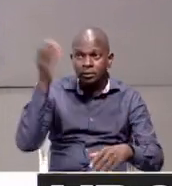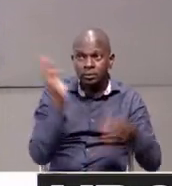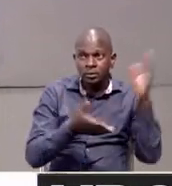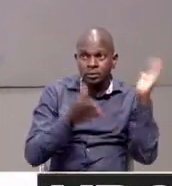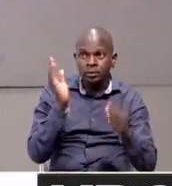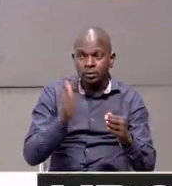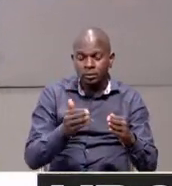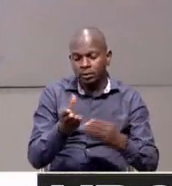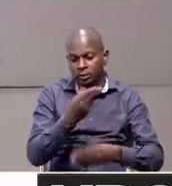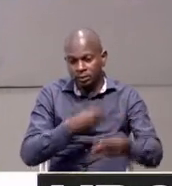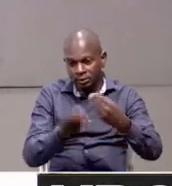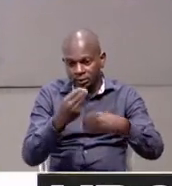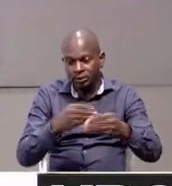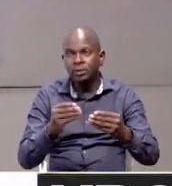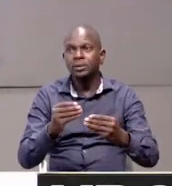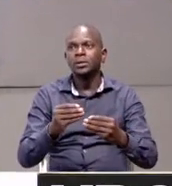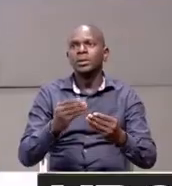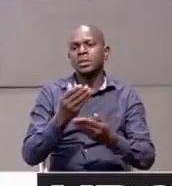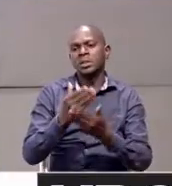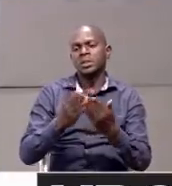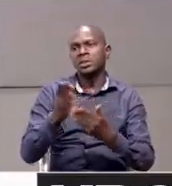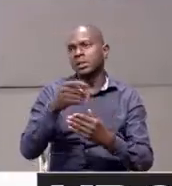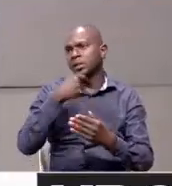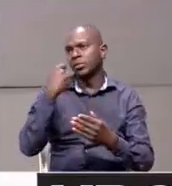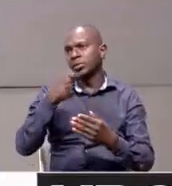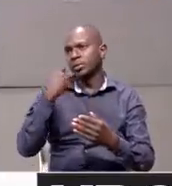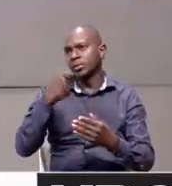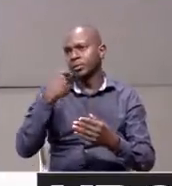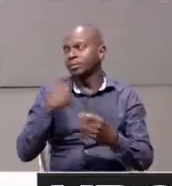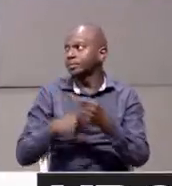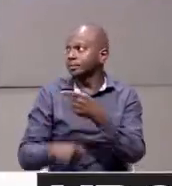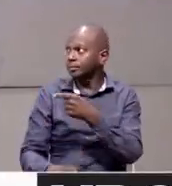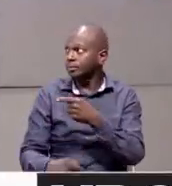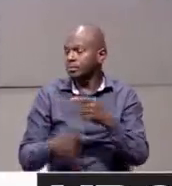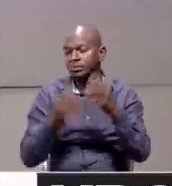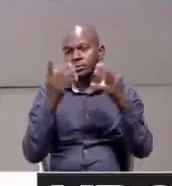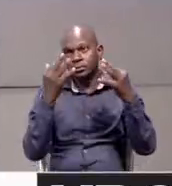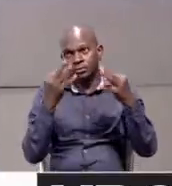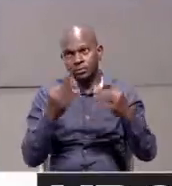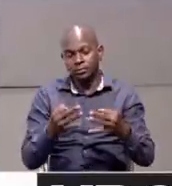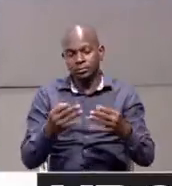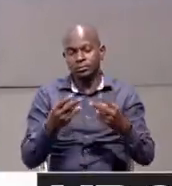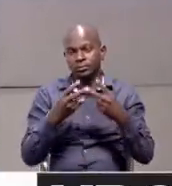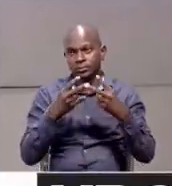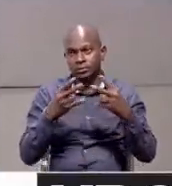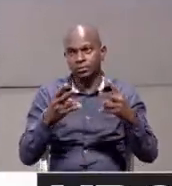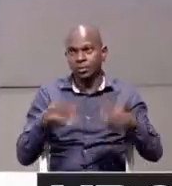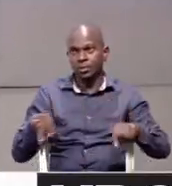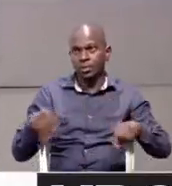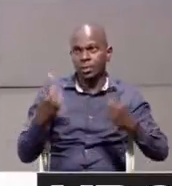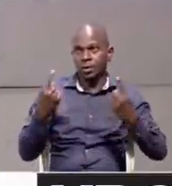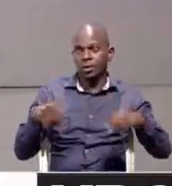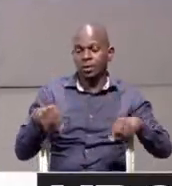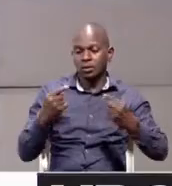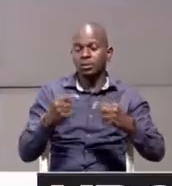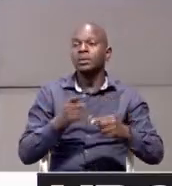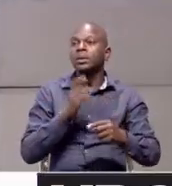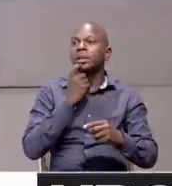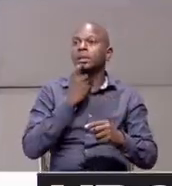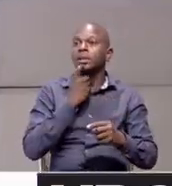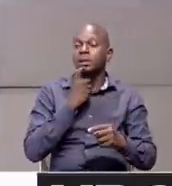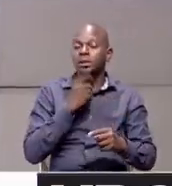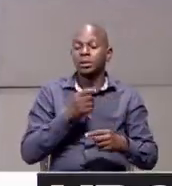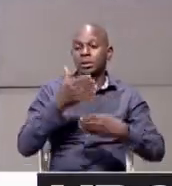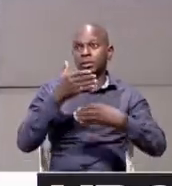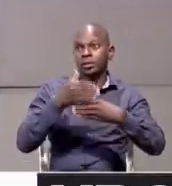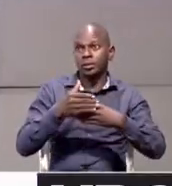selling. They eat some of it themselves. One of the things that has sparked conflict in Karamoja is the porous